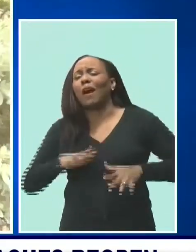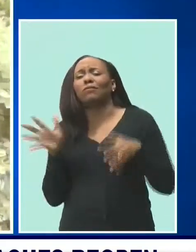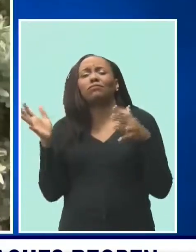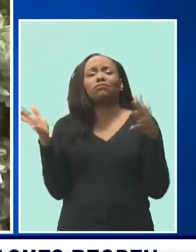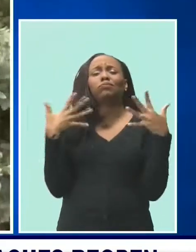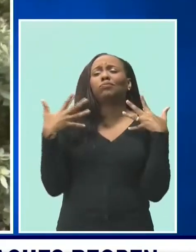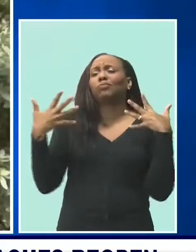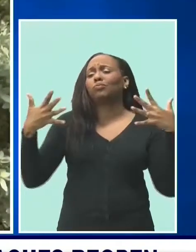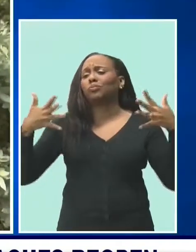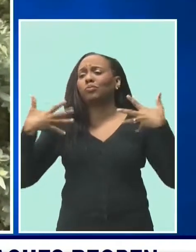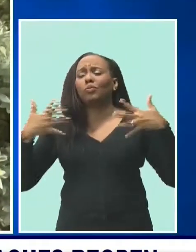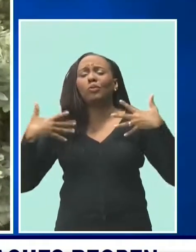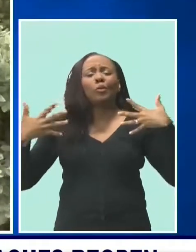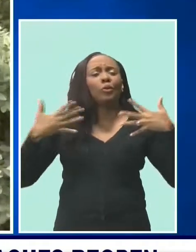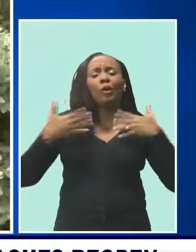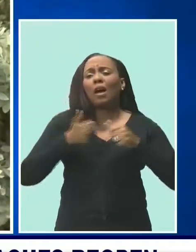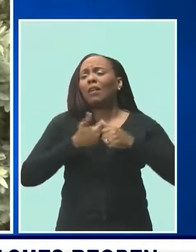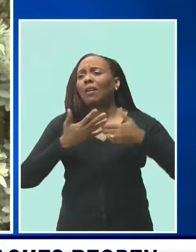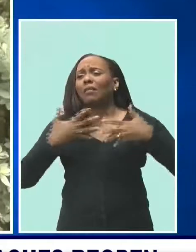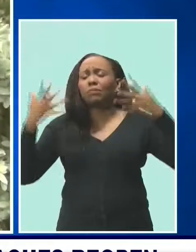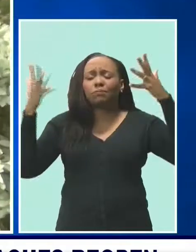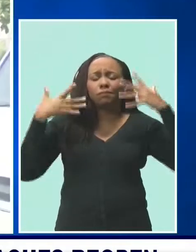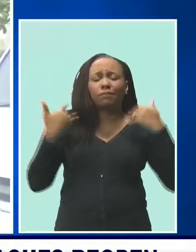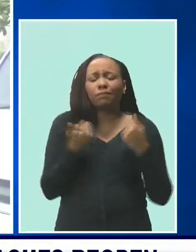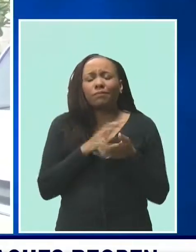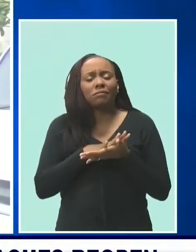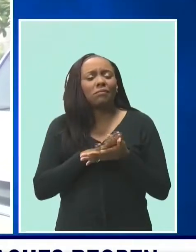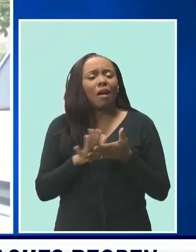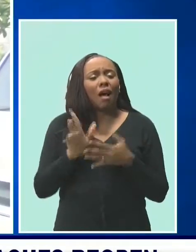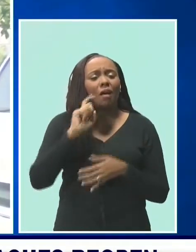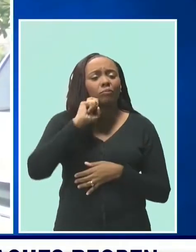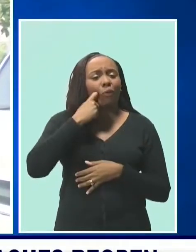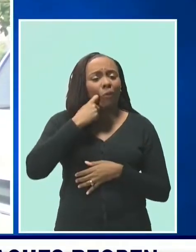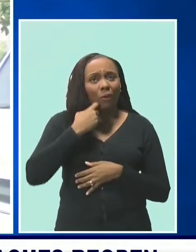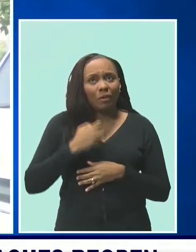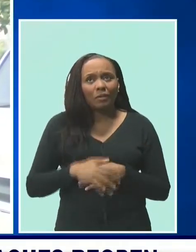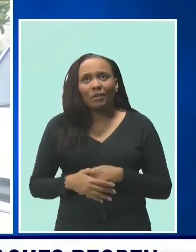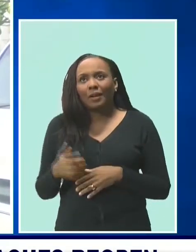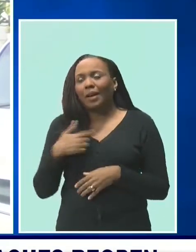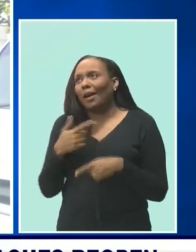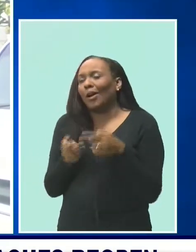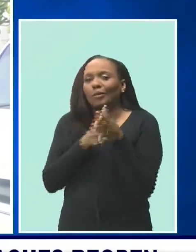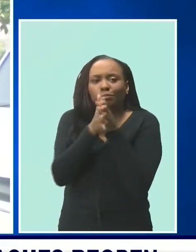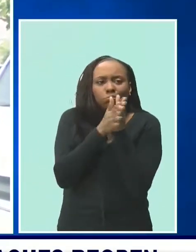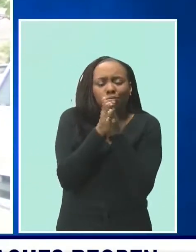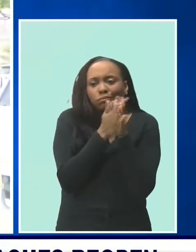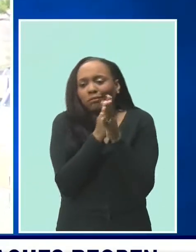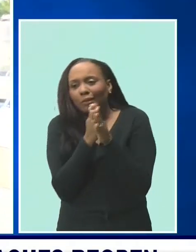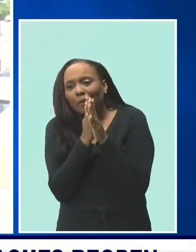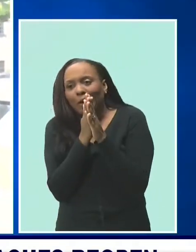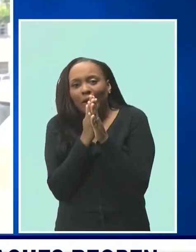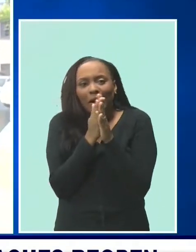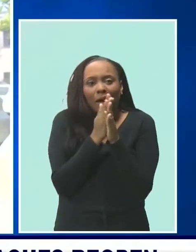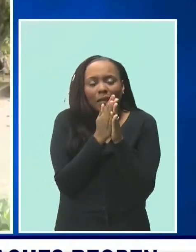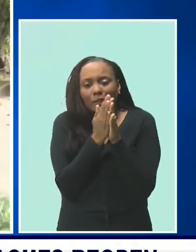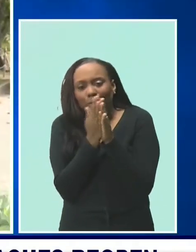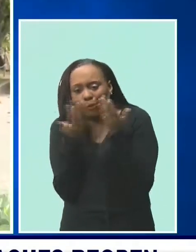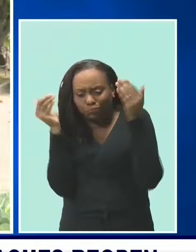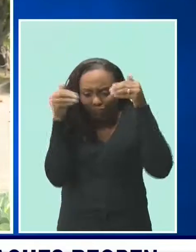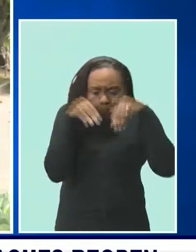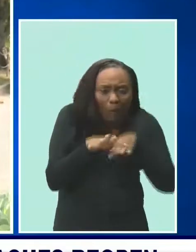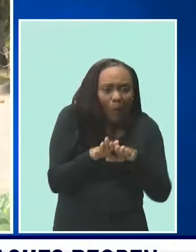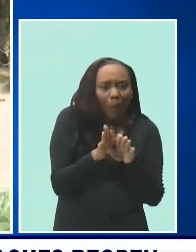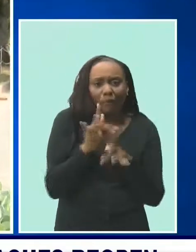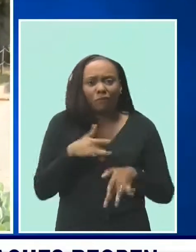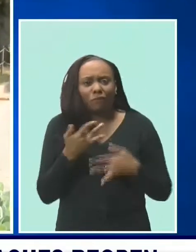Breeze. The air, everything nice. So I can't wait for the boat. I can't wait. I feel